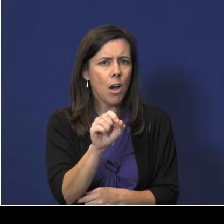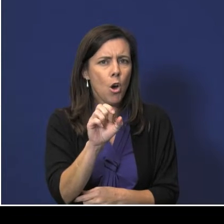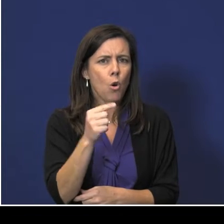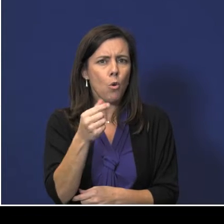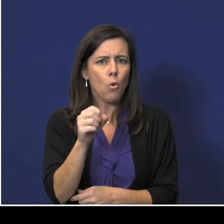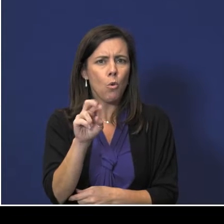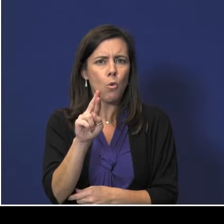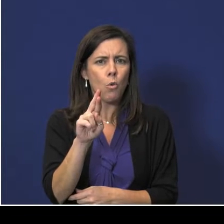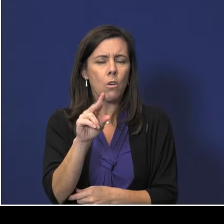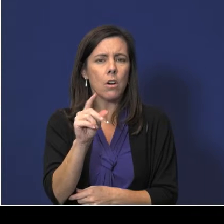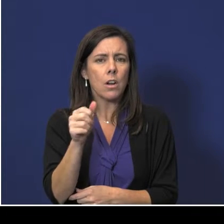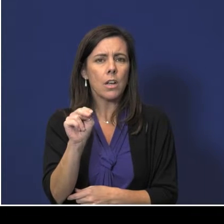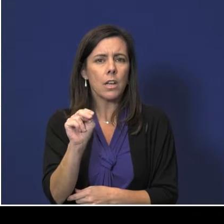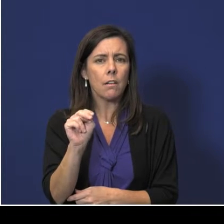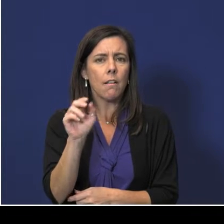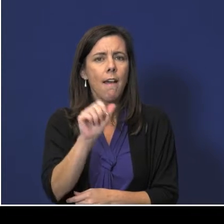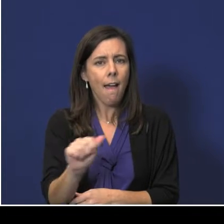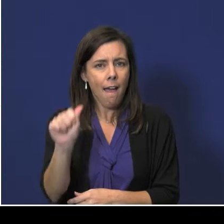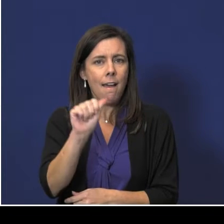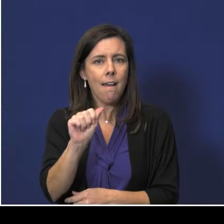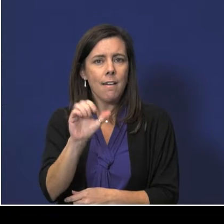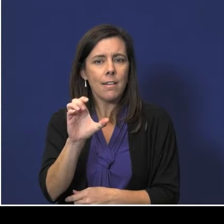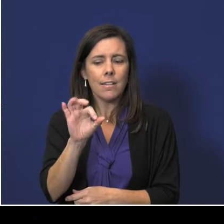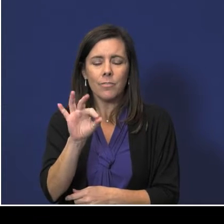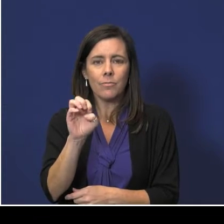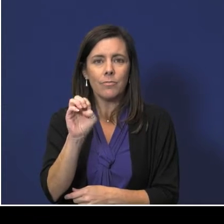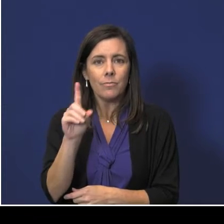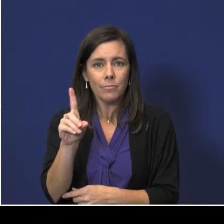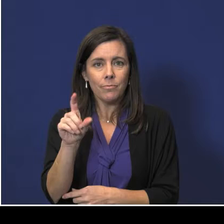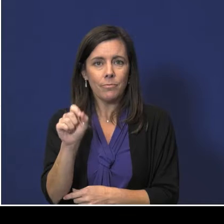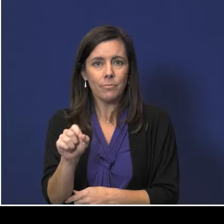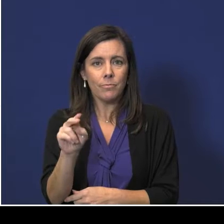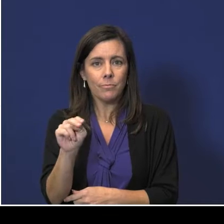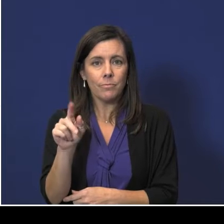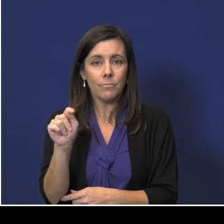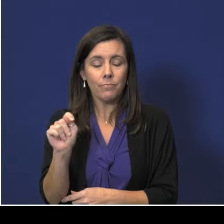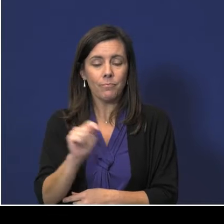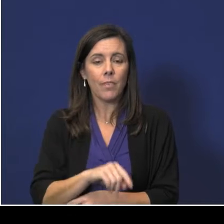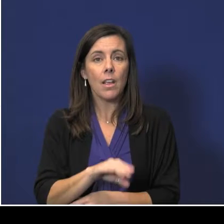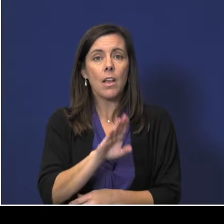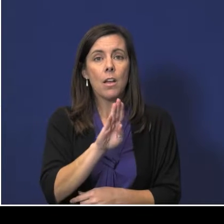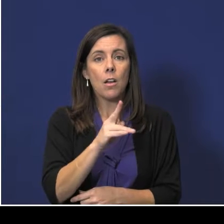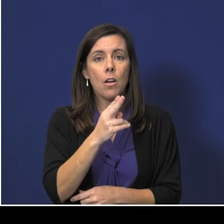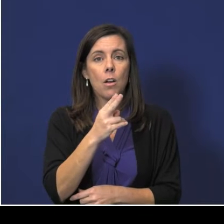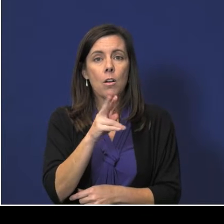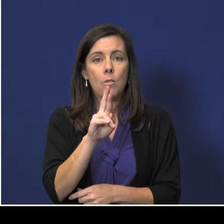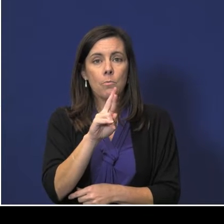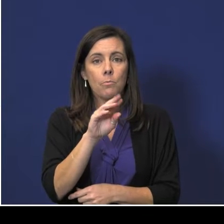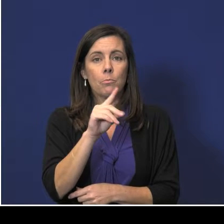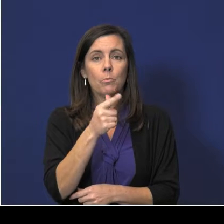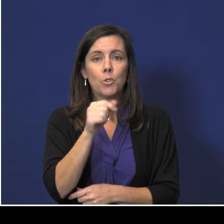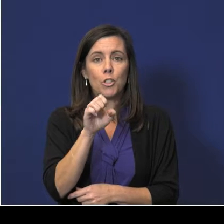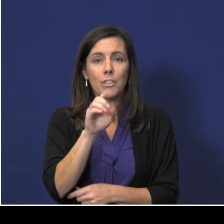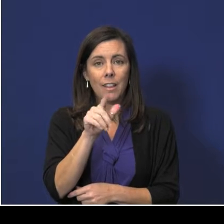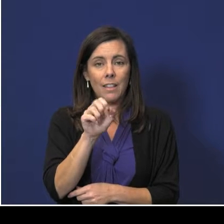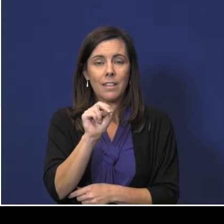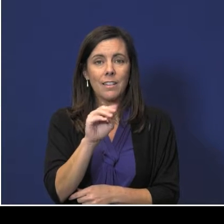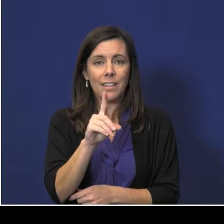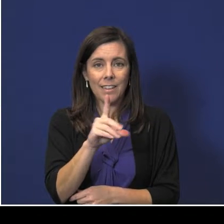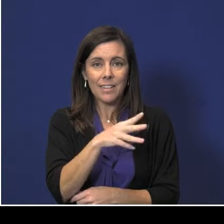bevan.gordon@cfisd.net. So there's an opportunity. The Bridgeland and Cypress Woods High School marching bands will